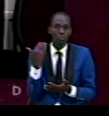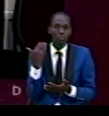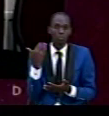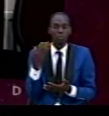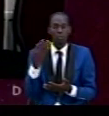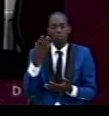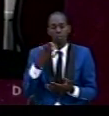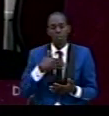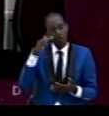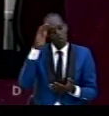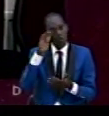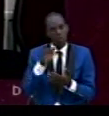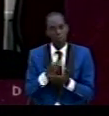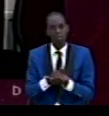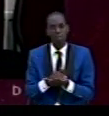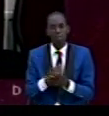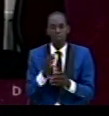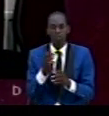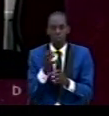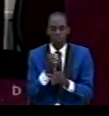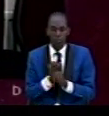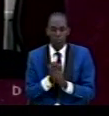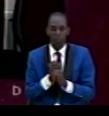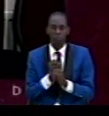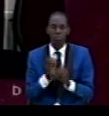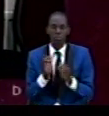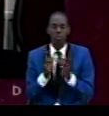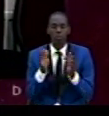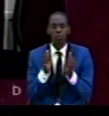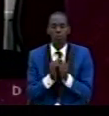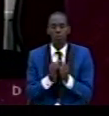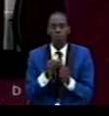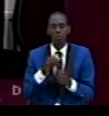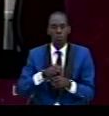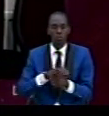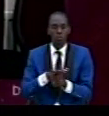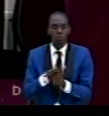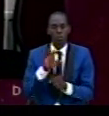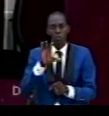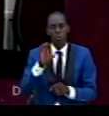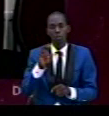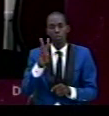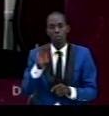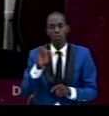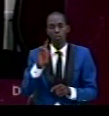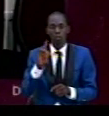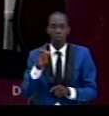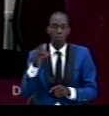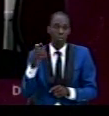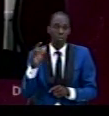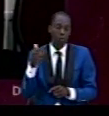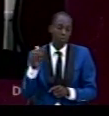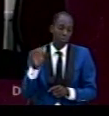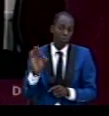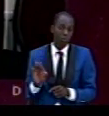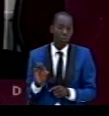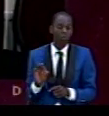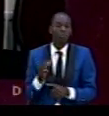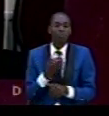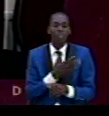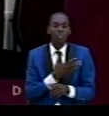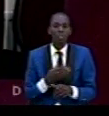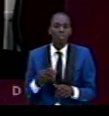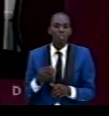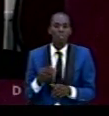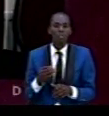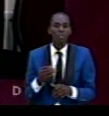COVID-19. And it so happened that around that time, he had a conversation with our dad,